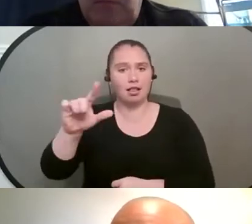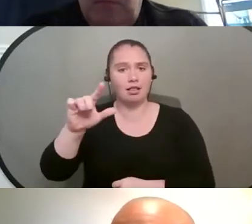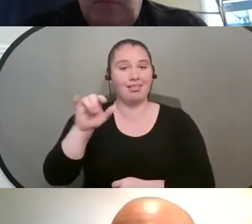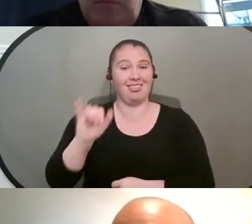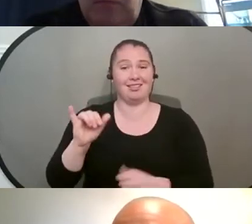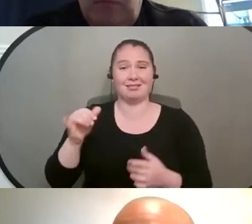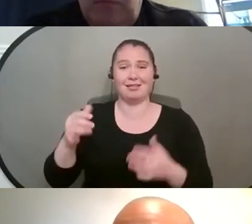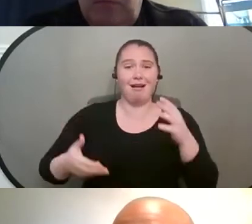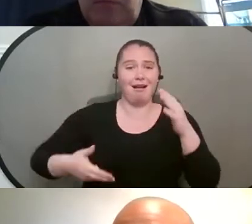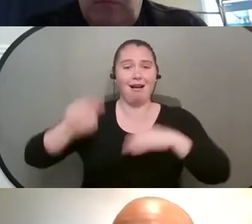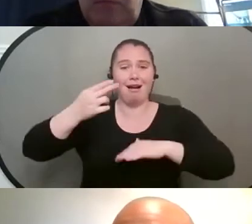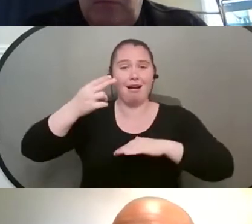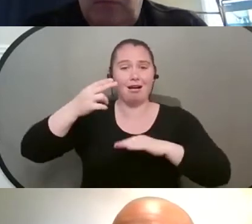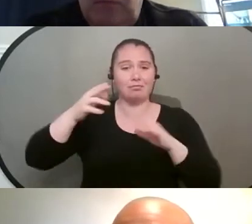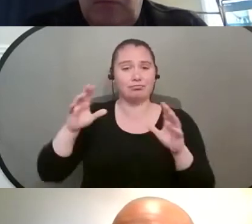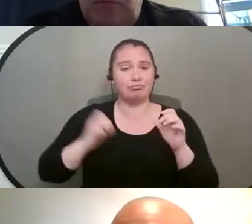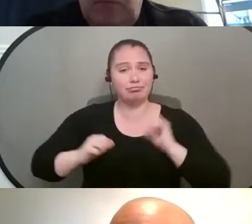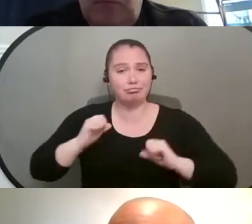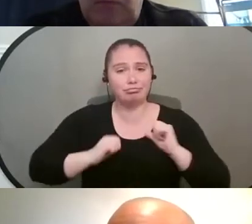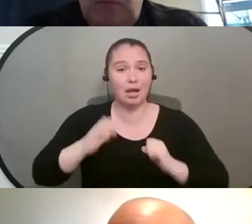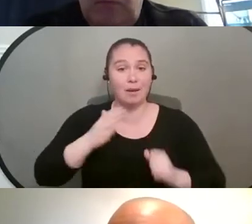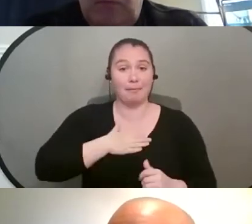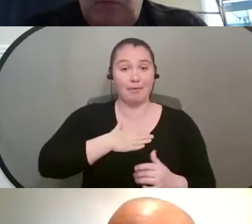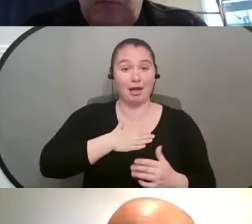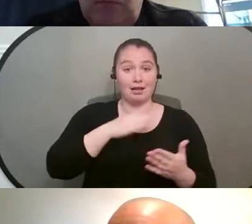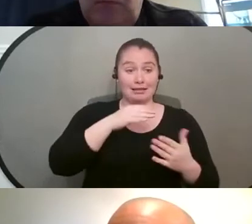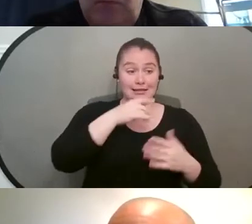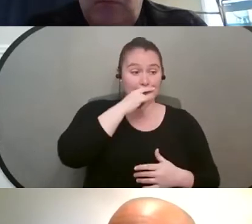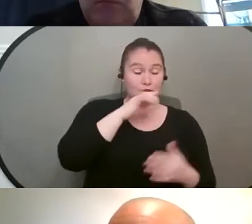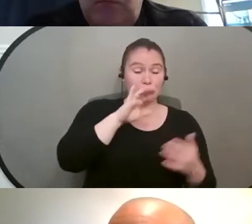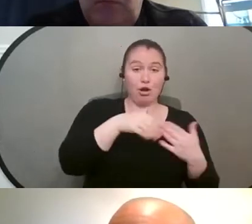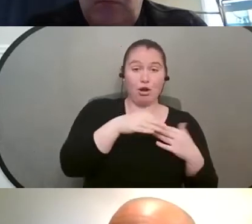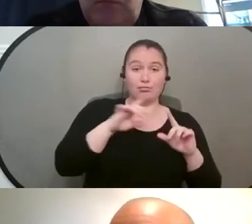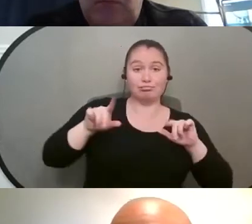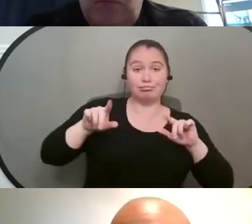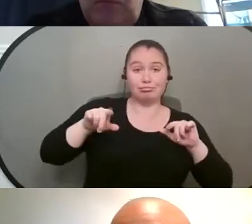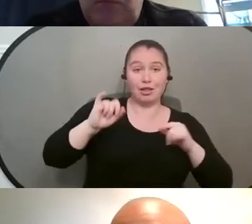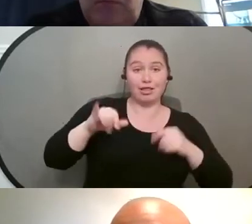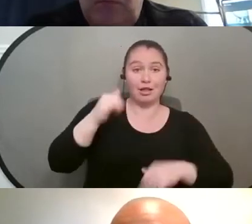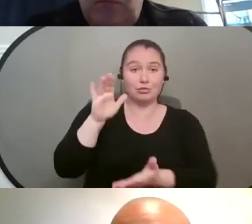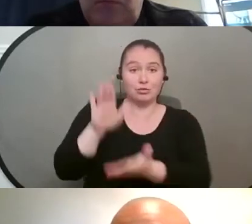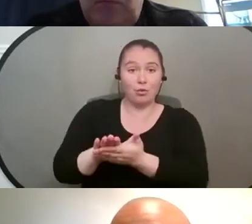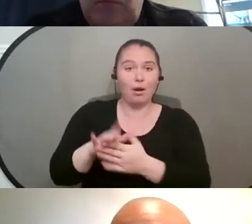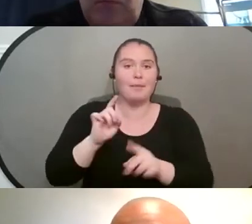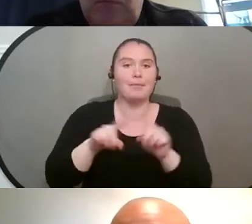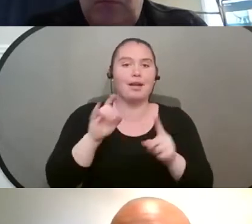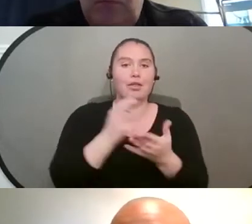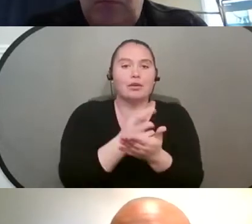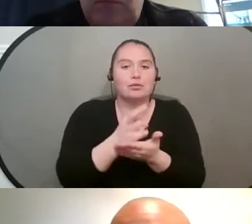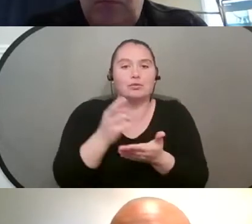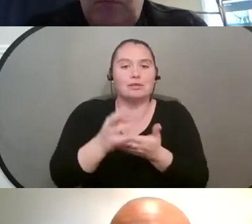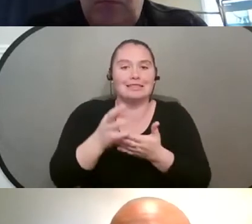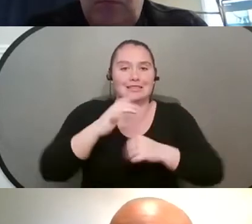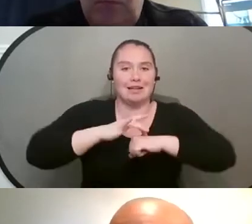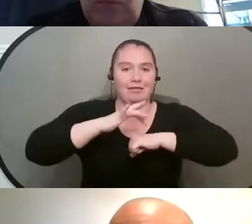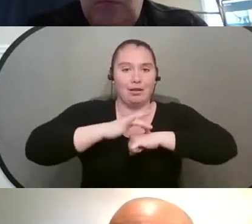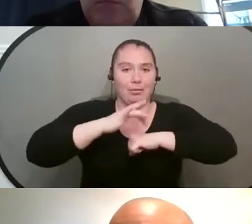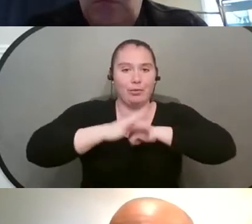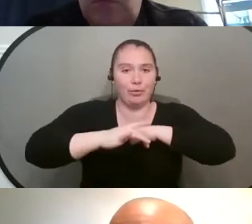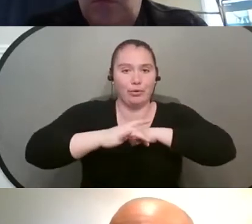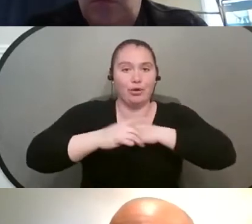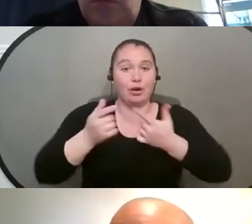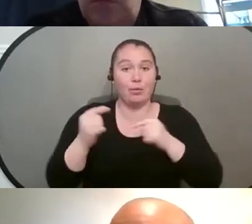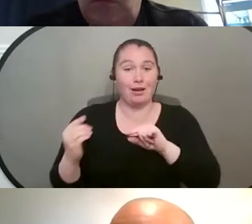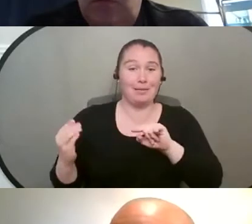campus. I live in the neighborhood. My kids all attended that school, but it's just the resources you have when you're able